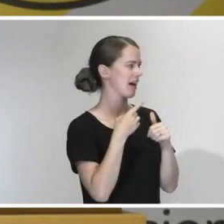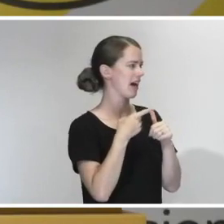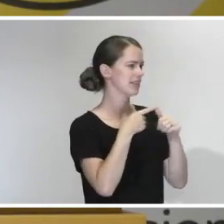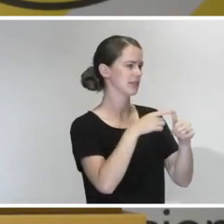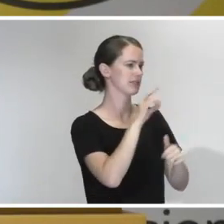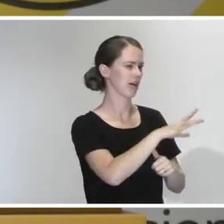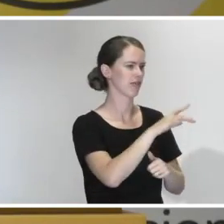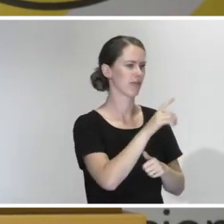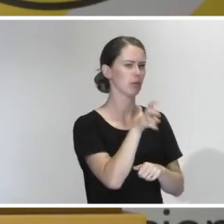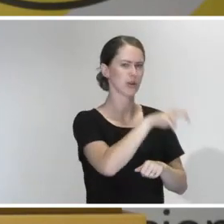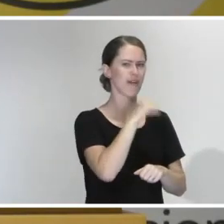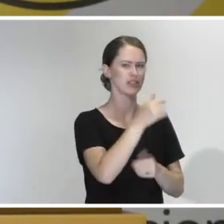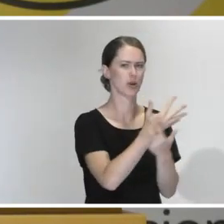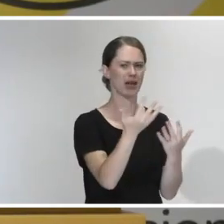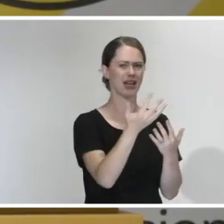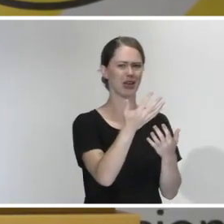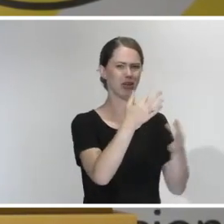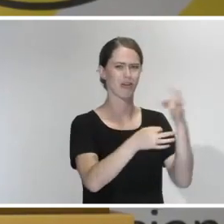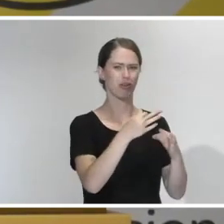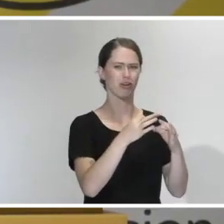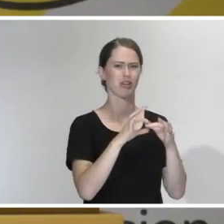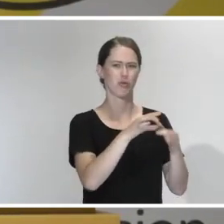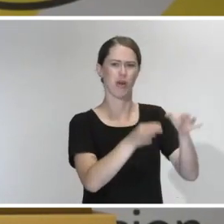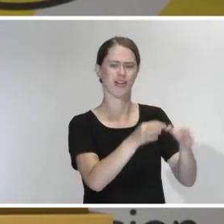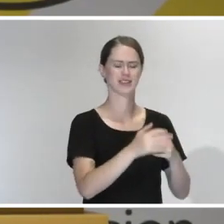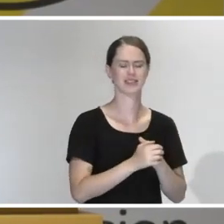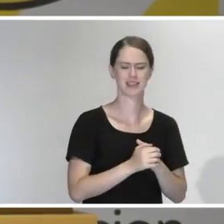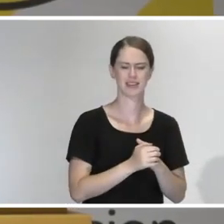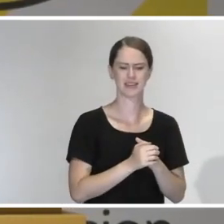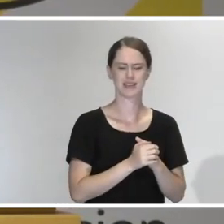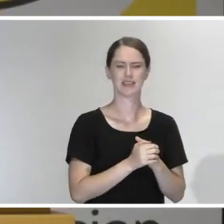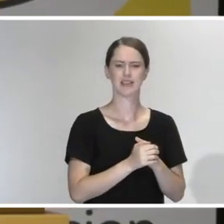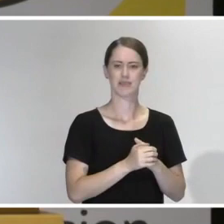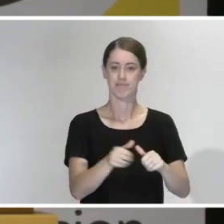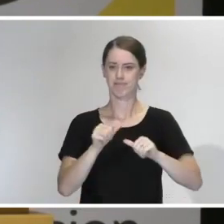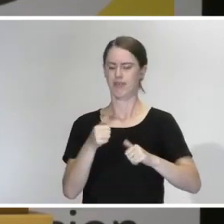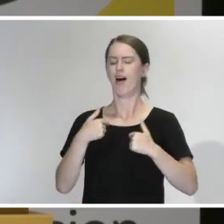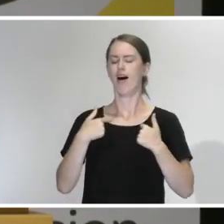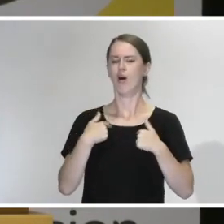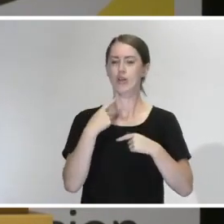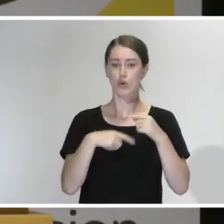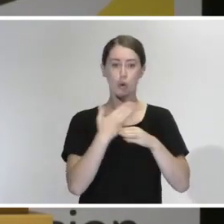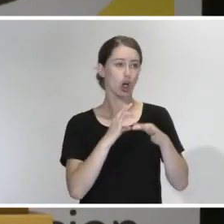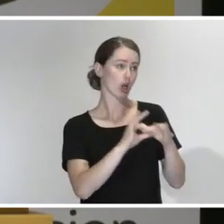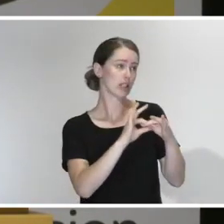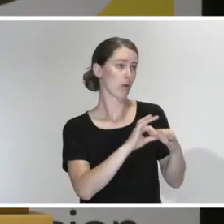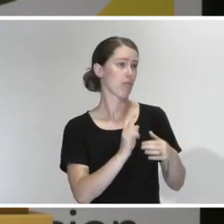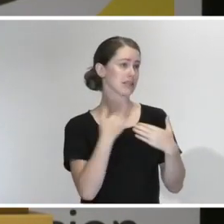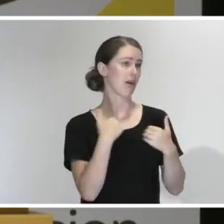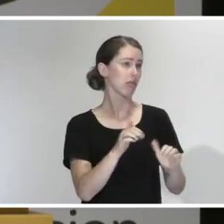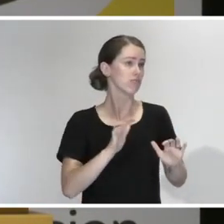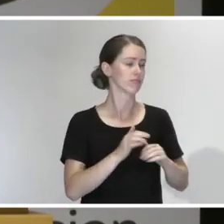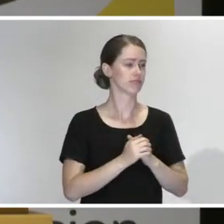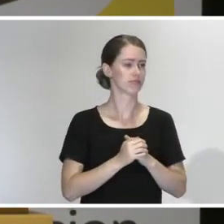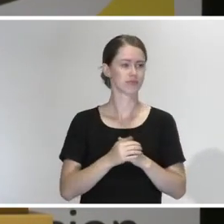jump in if we have too many political questions going to the Director General. Well, I'll continue to work very closely with the Minister of Health, as I have done and since I started in the role. Yeah. Have